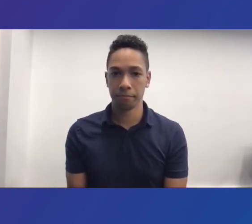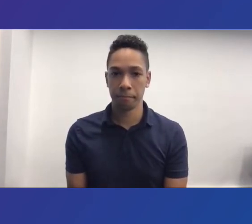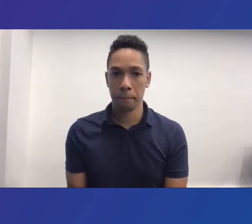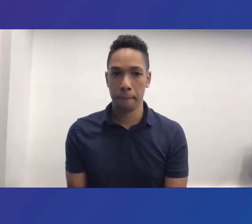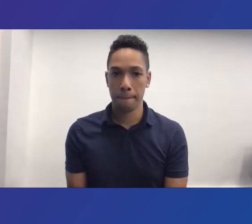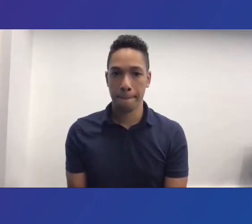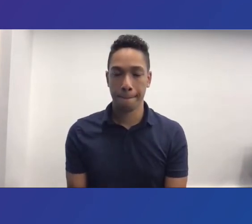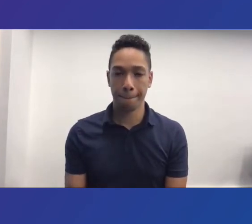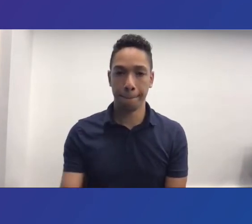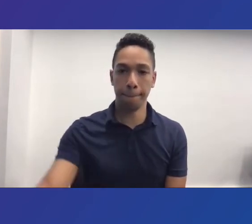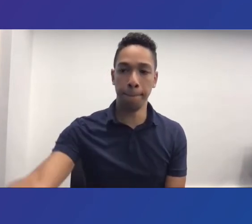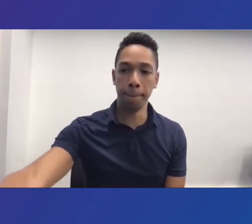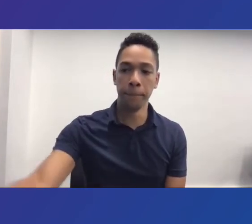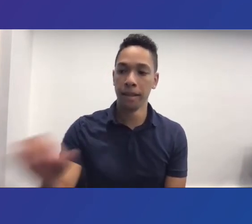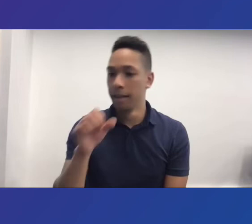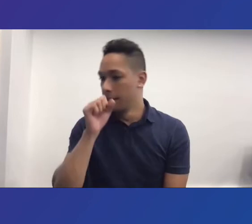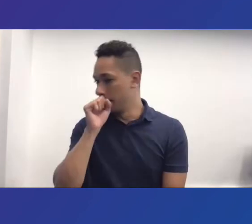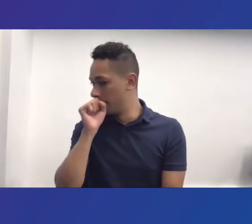The